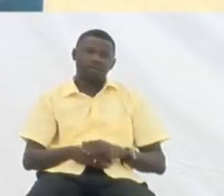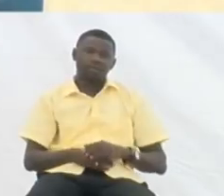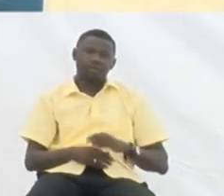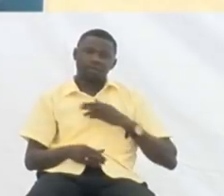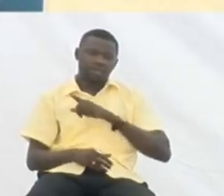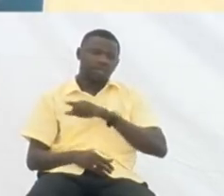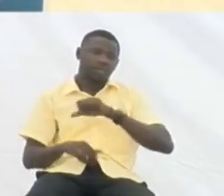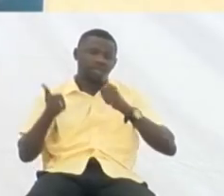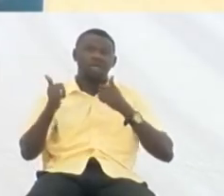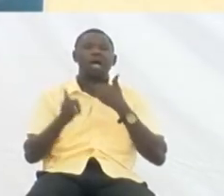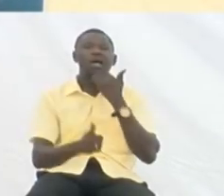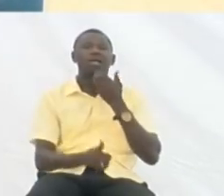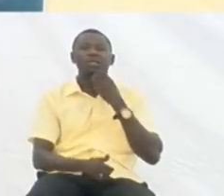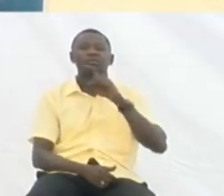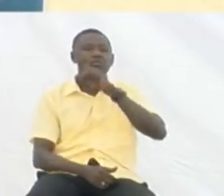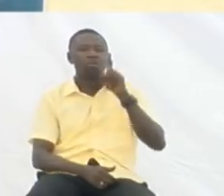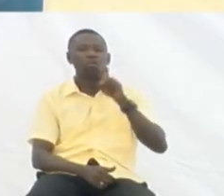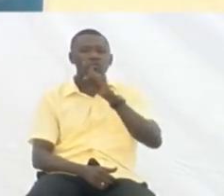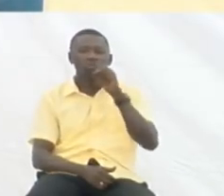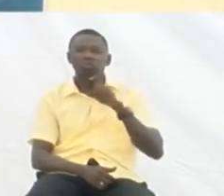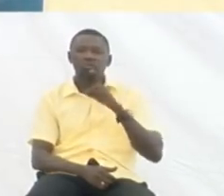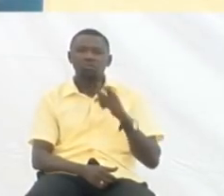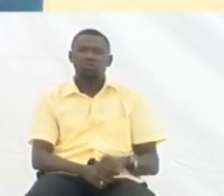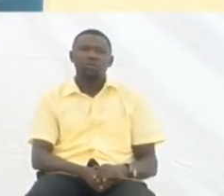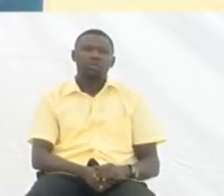They asked us while we were